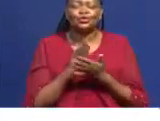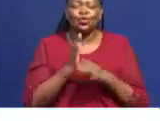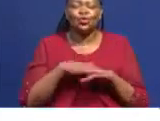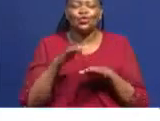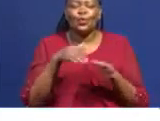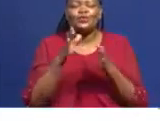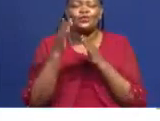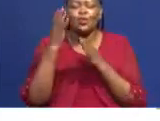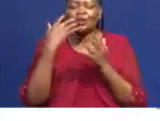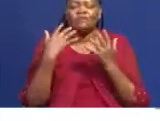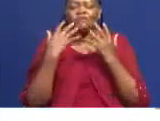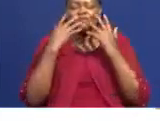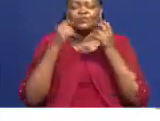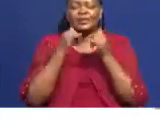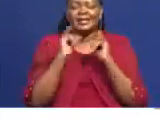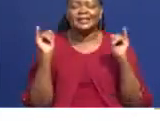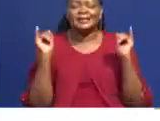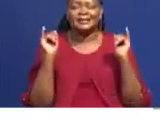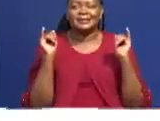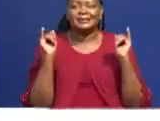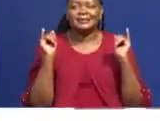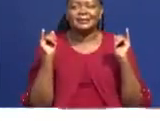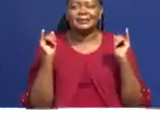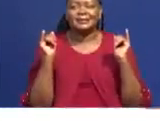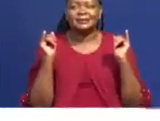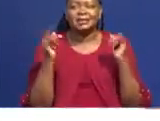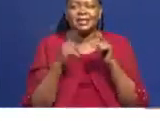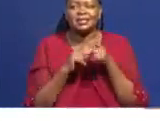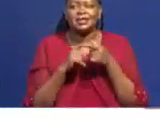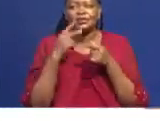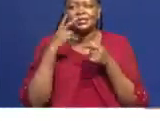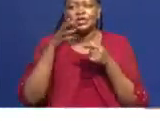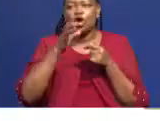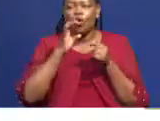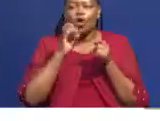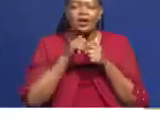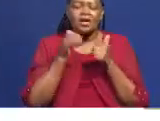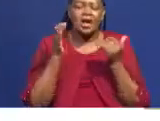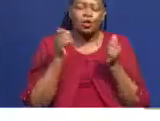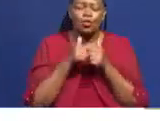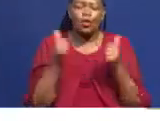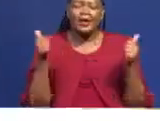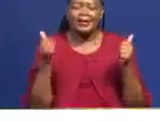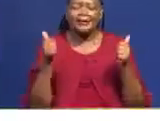kuna hewa safi, kuna muonekano wa maji, mandhari yako sawa.